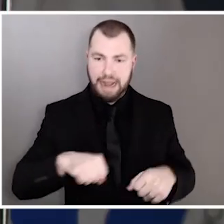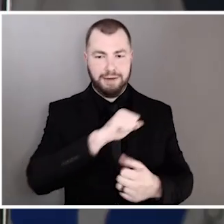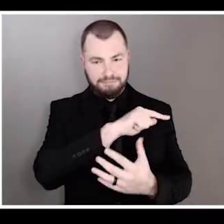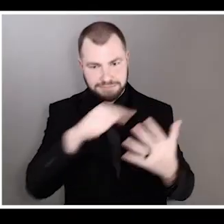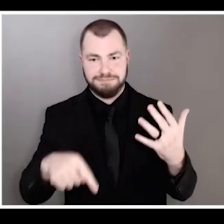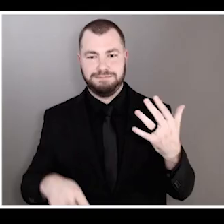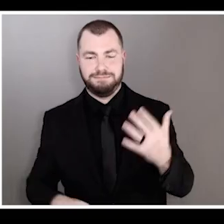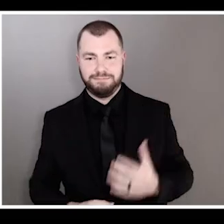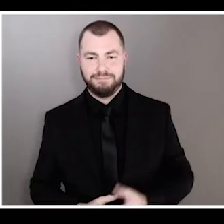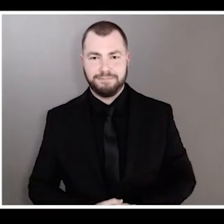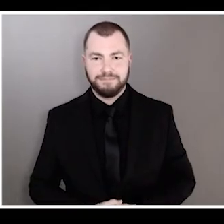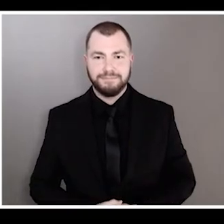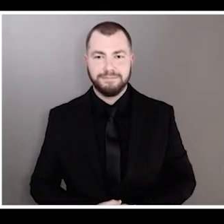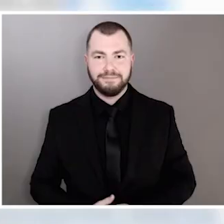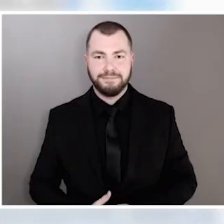capable of.